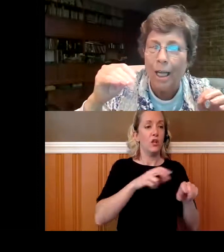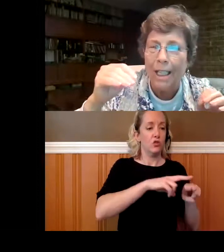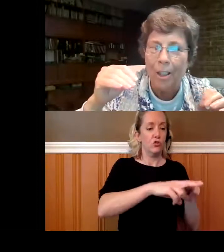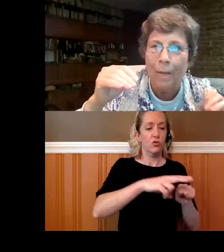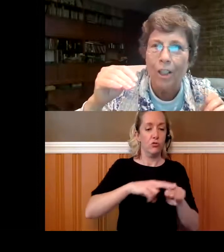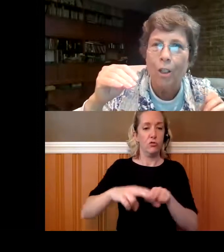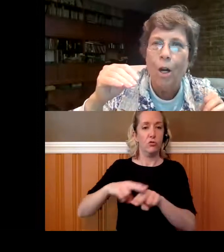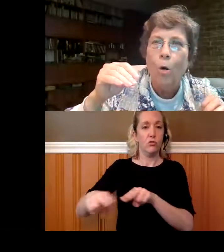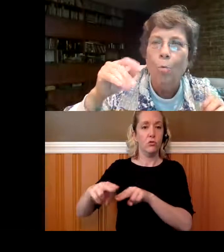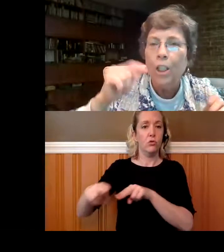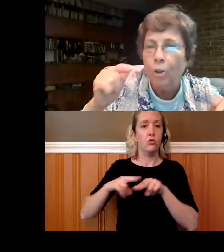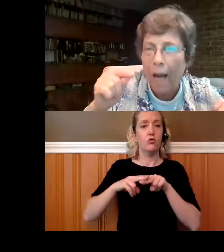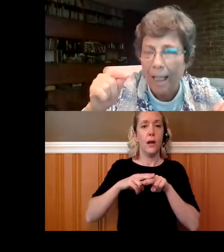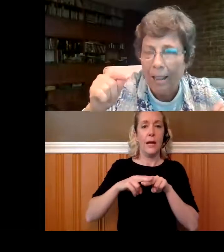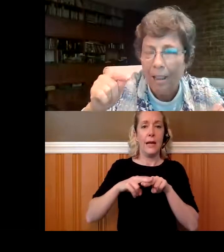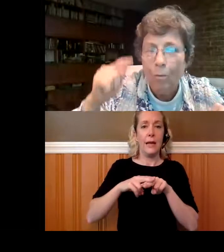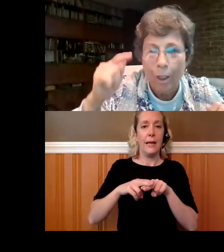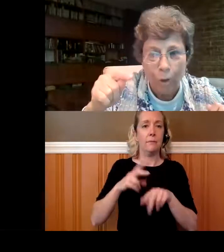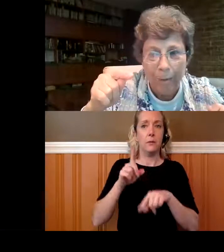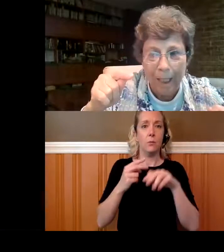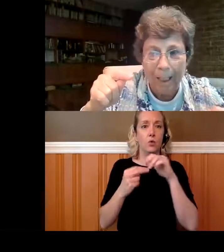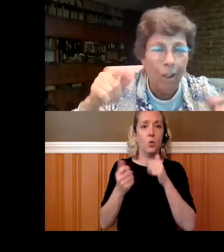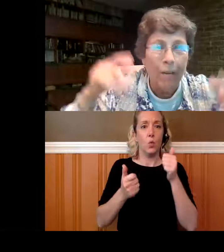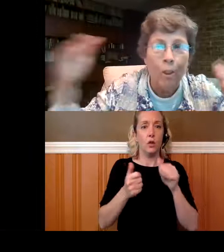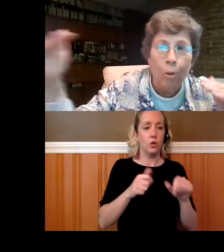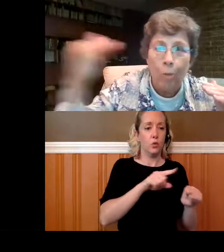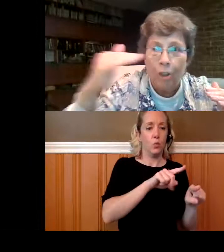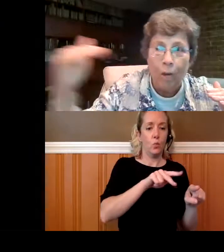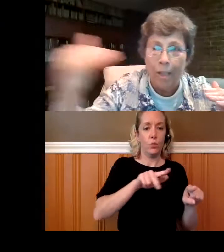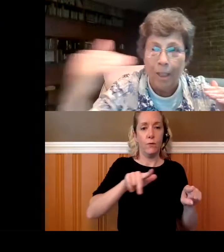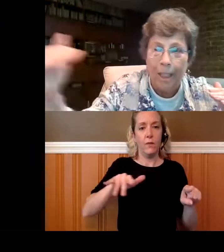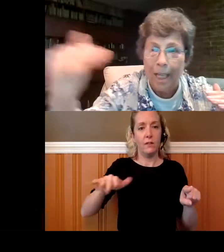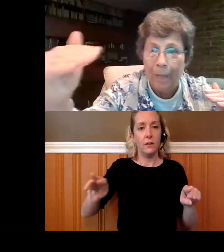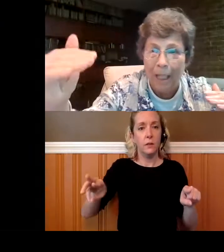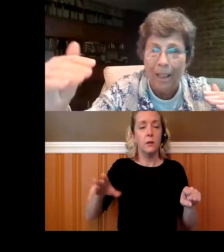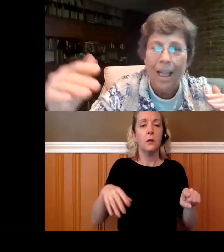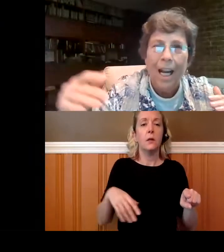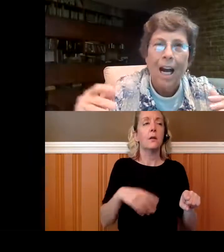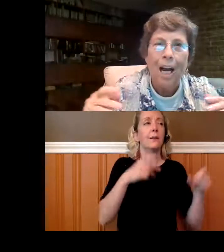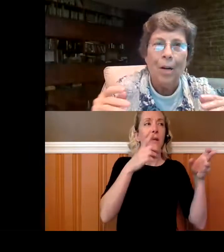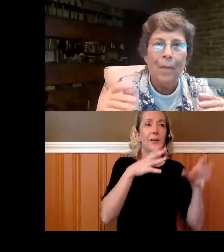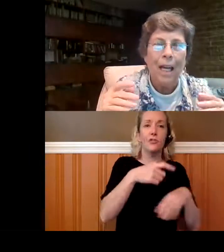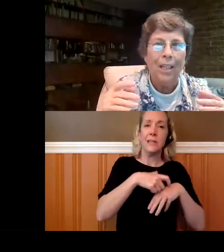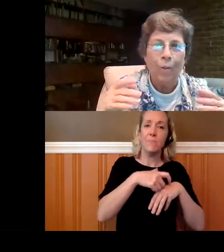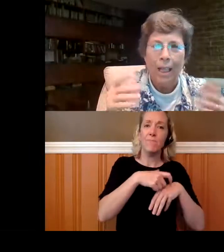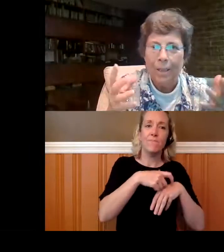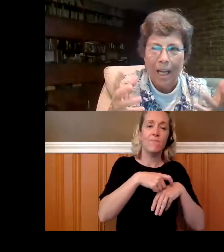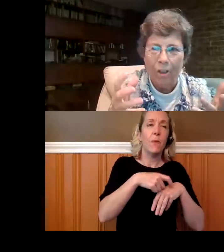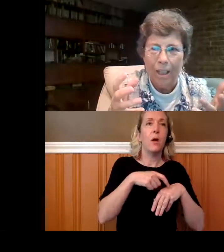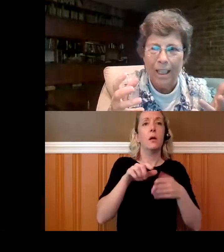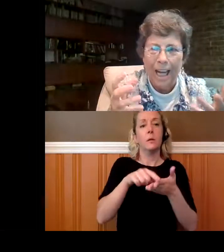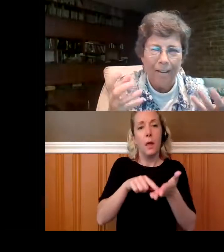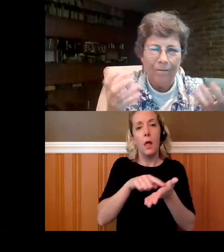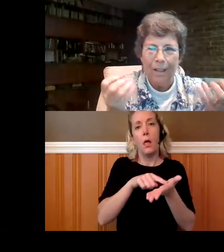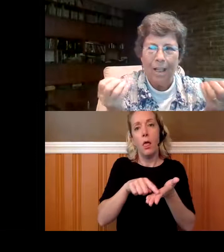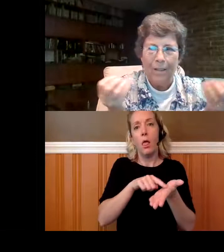because you never knew which track it was going to come in. And the train's manager didn't have a lot of time to spell out it's going to be in track number